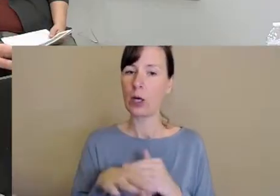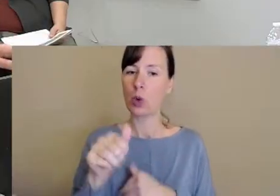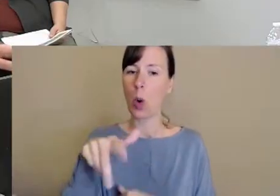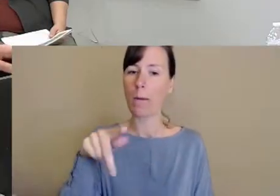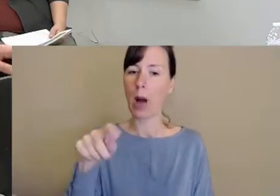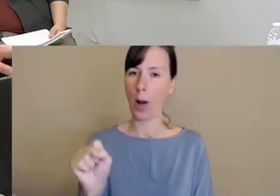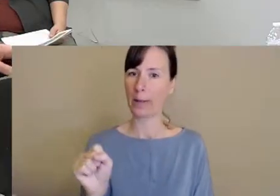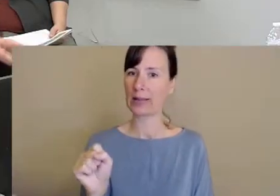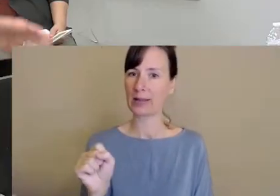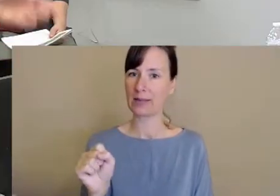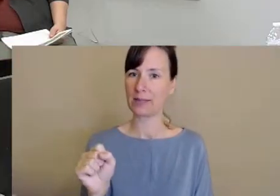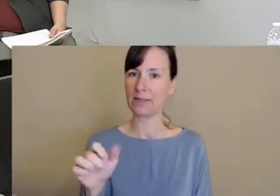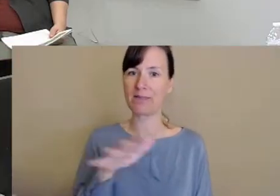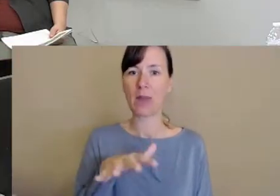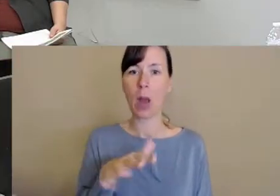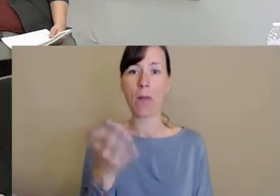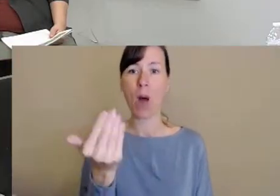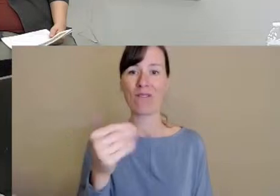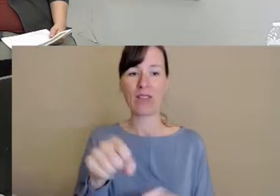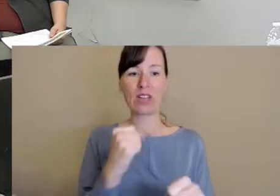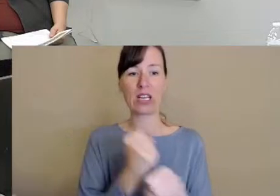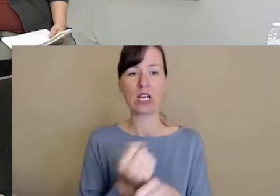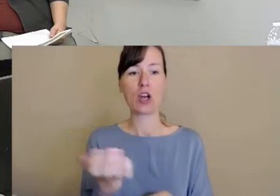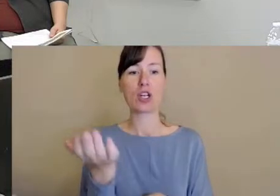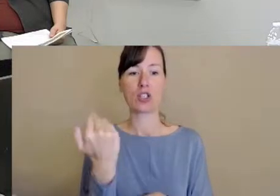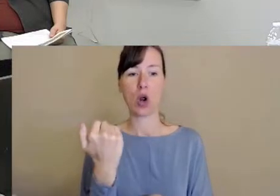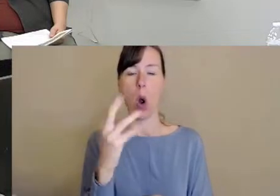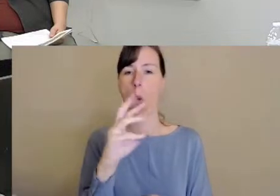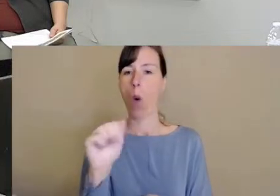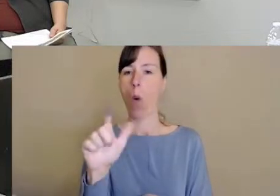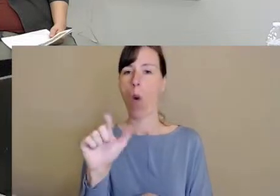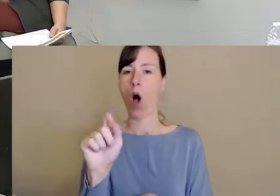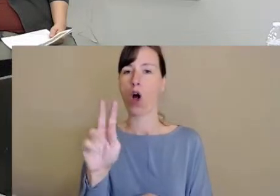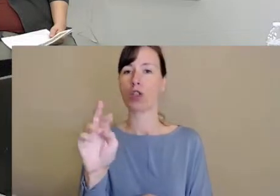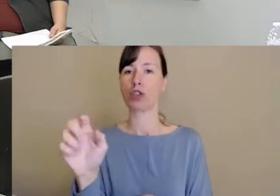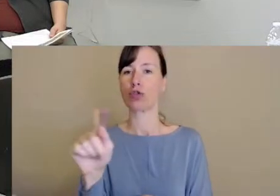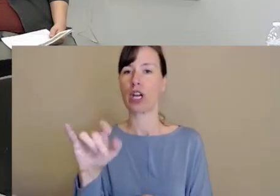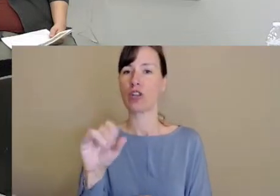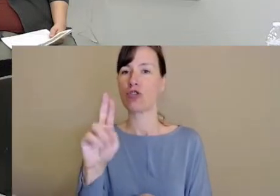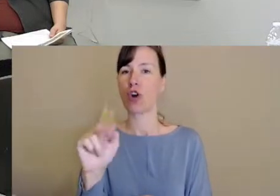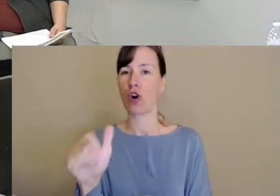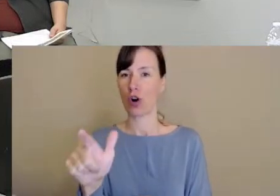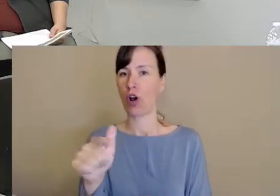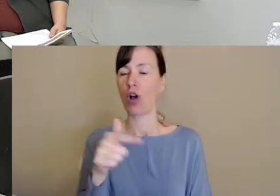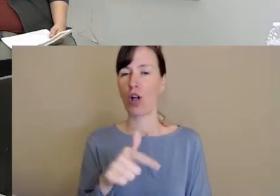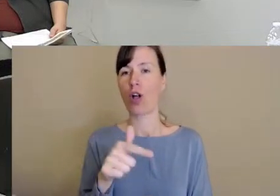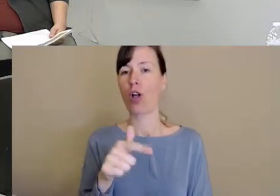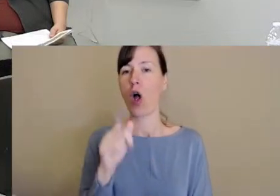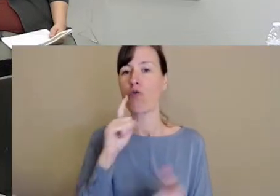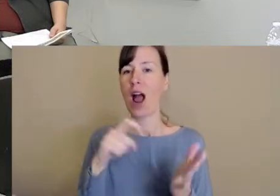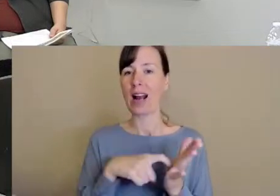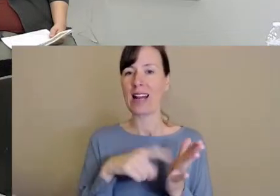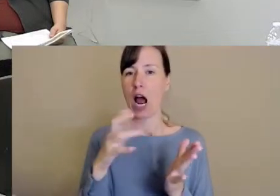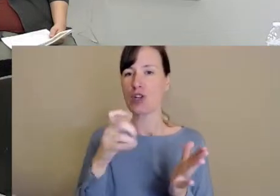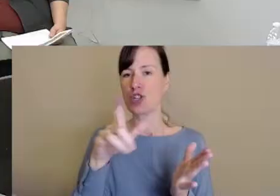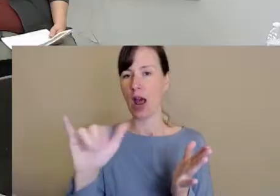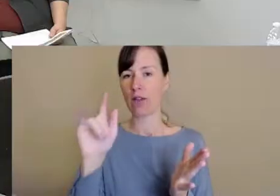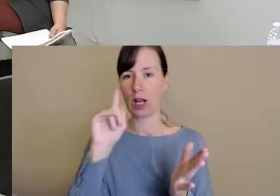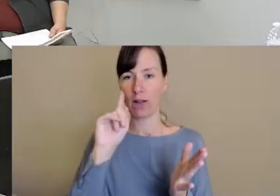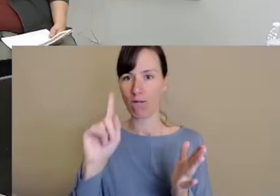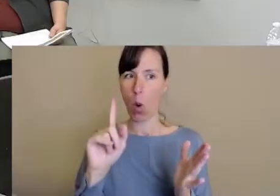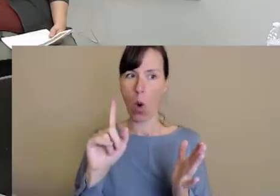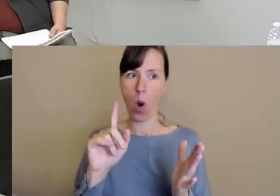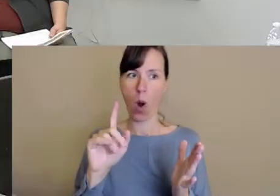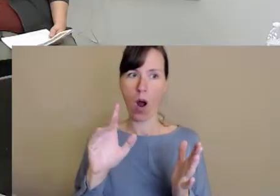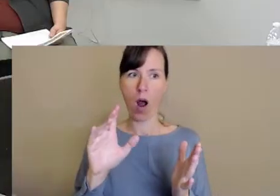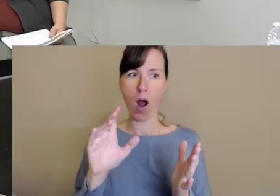Wall Street Journal recognized Cheverly for the citizen effort to protect the green space of the Woodworth